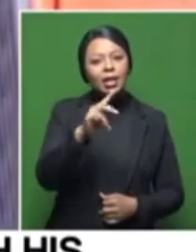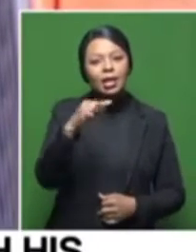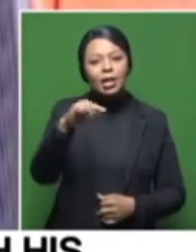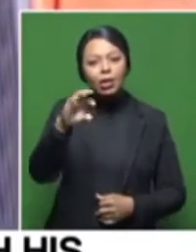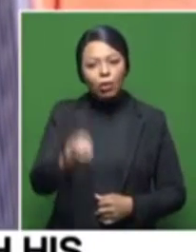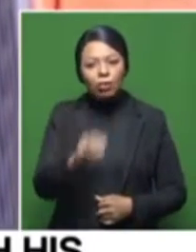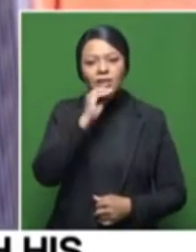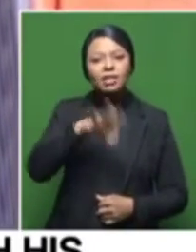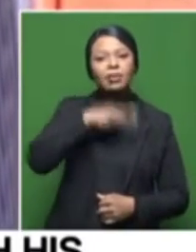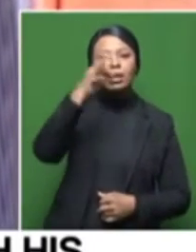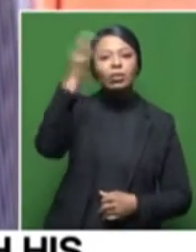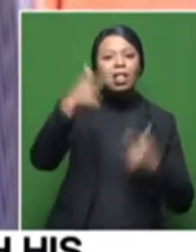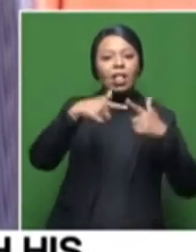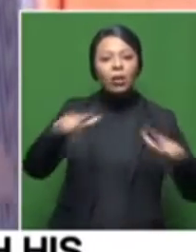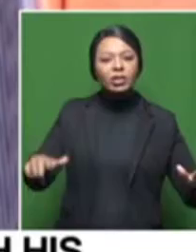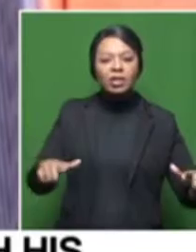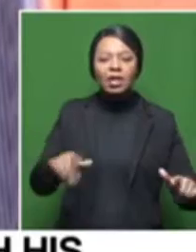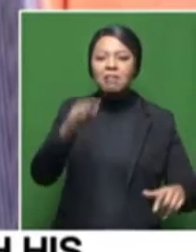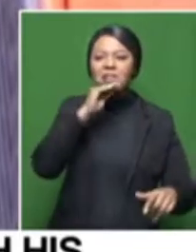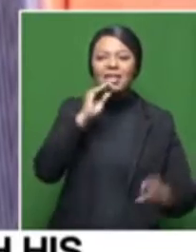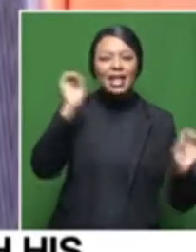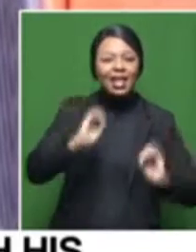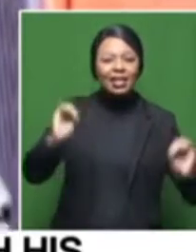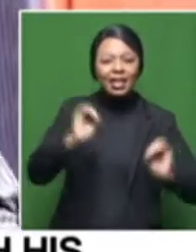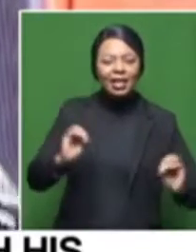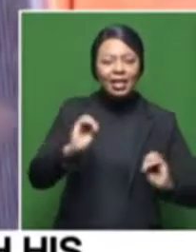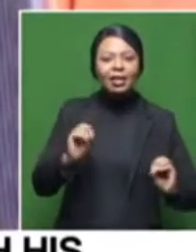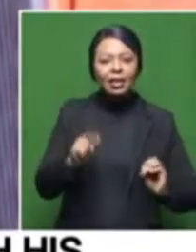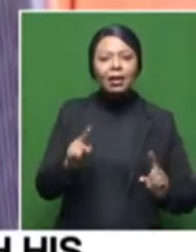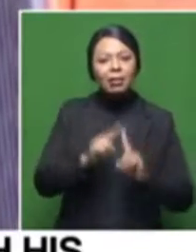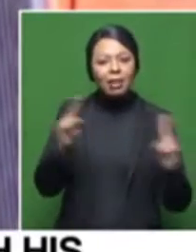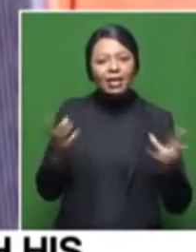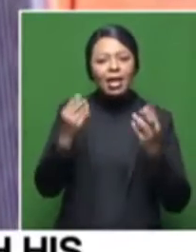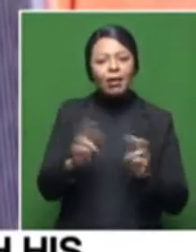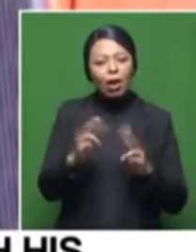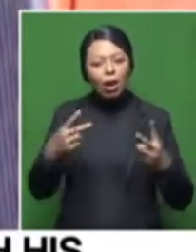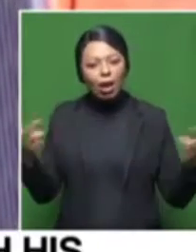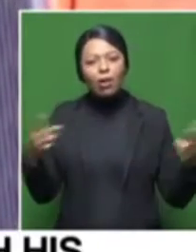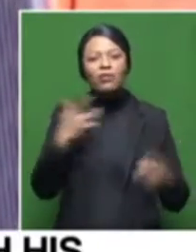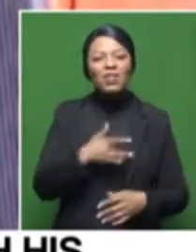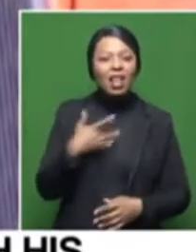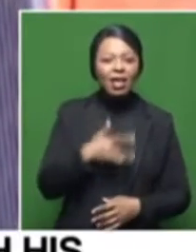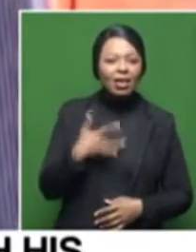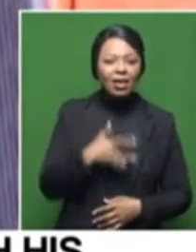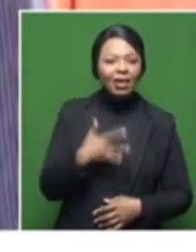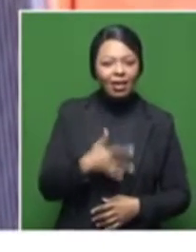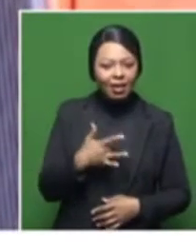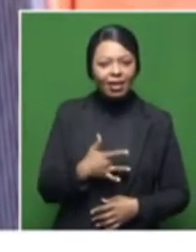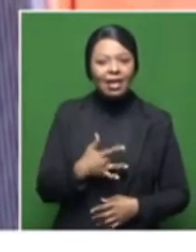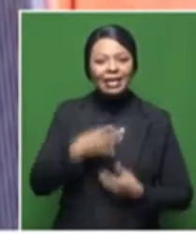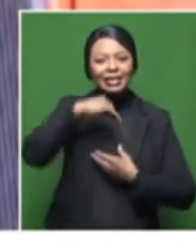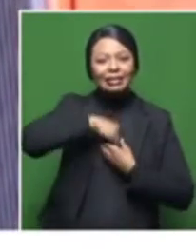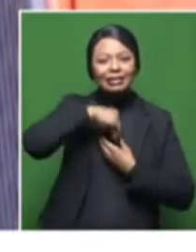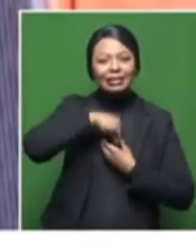no meaning. And it doesn't exist, but it has tons and tons of feeling. So the flesh might not get it, but your spirit